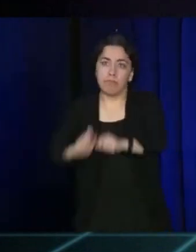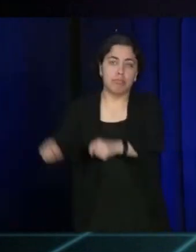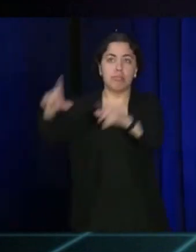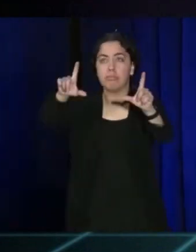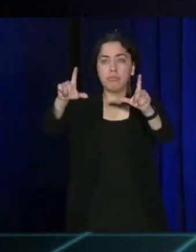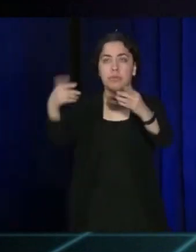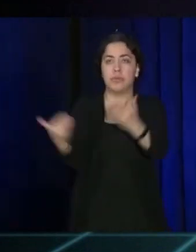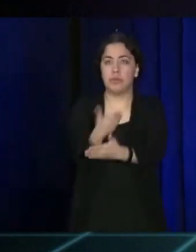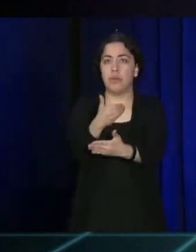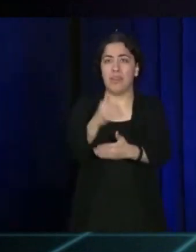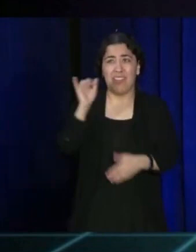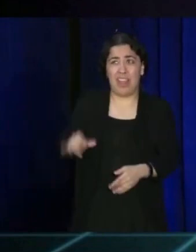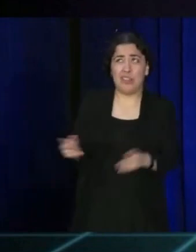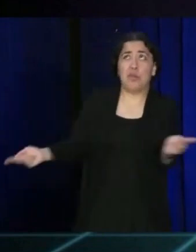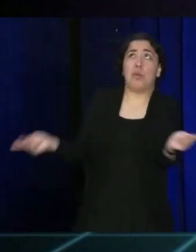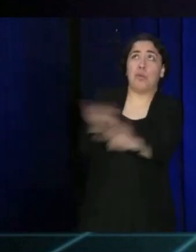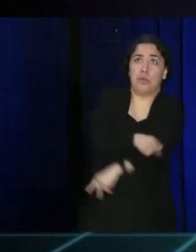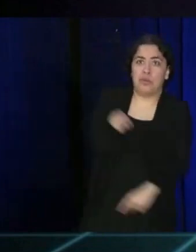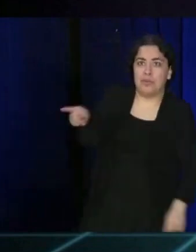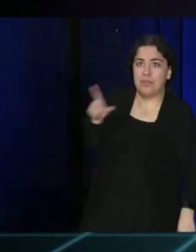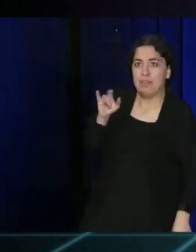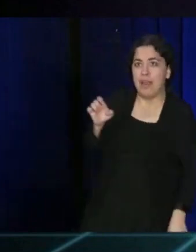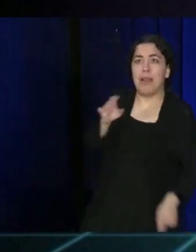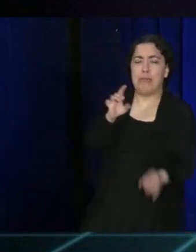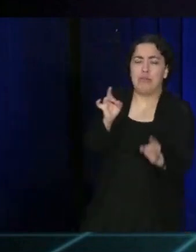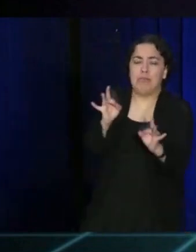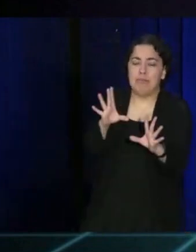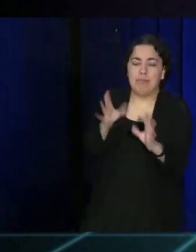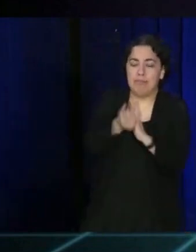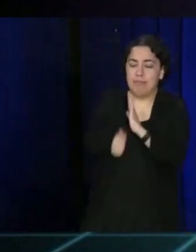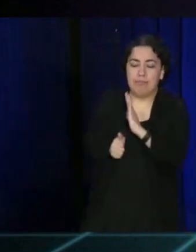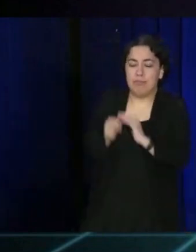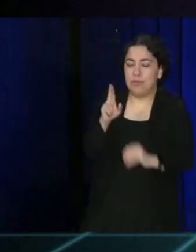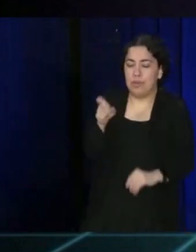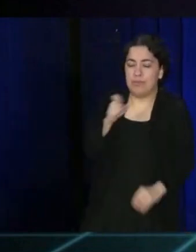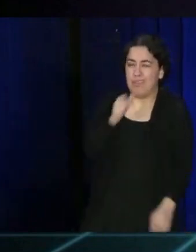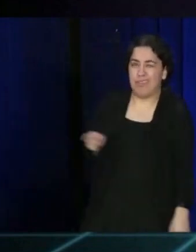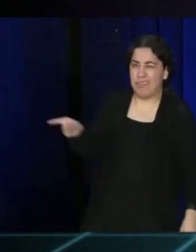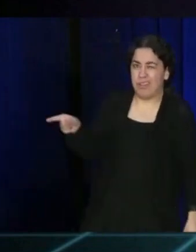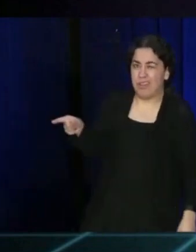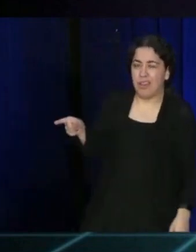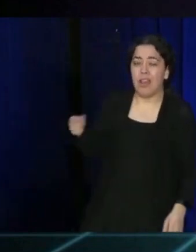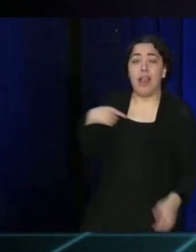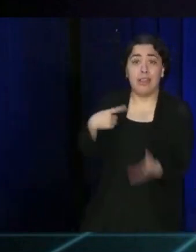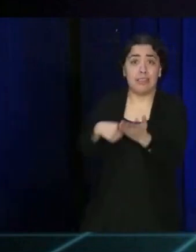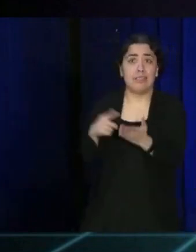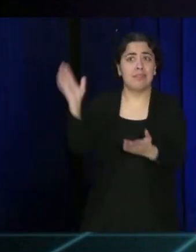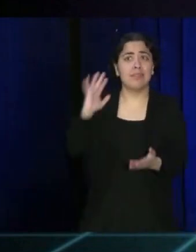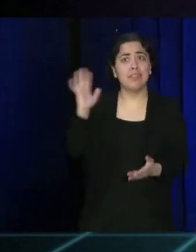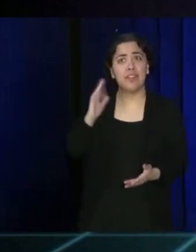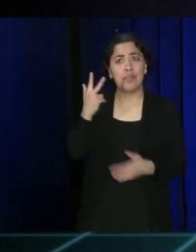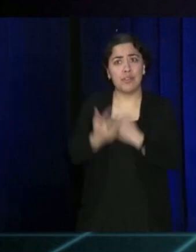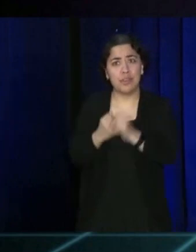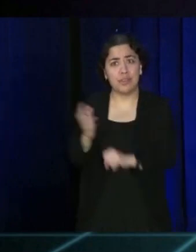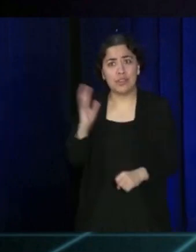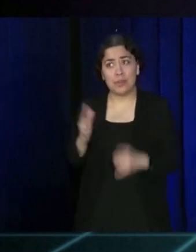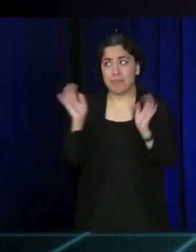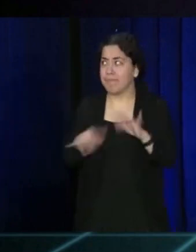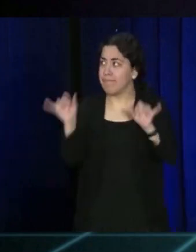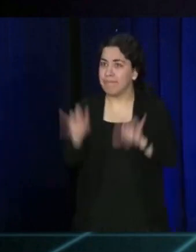UX. And I started talking about this like 3 years ago. So, and even still today, YouTube still operates like